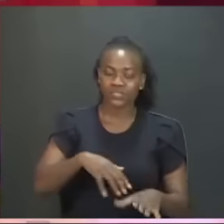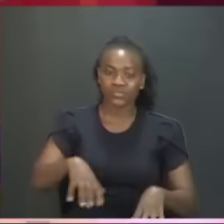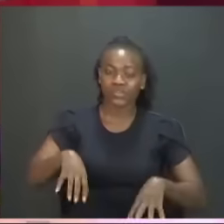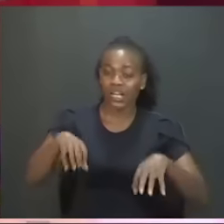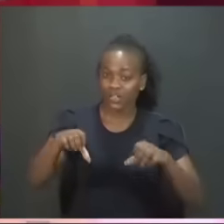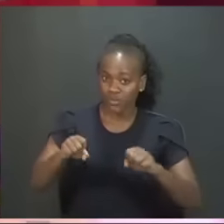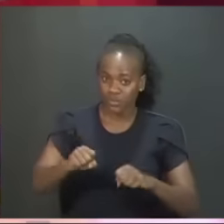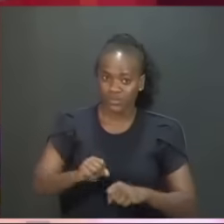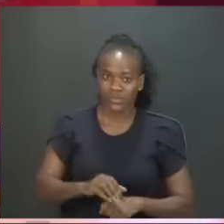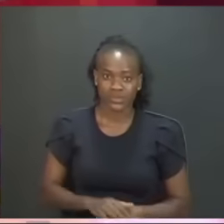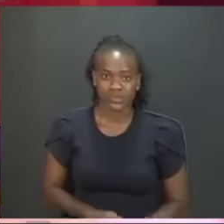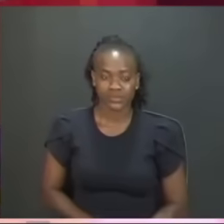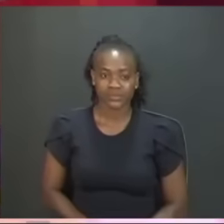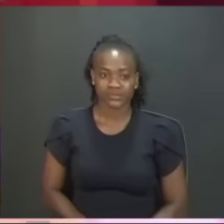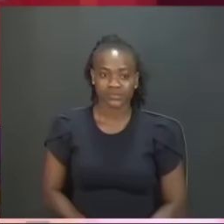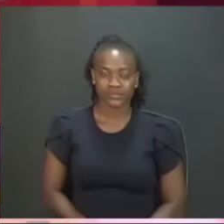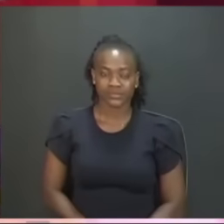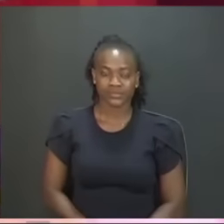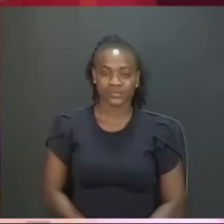statement.